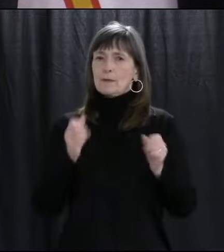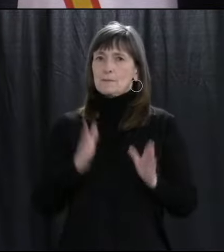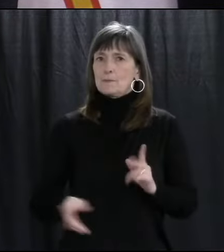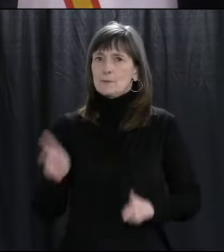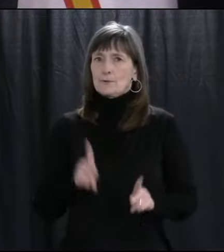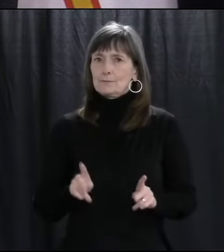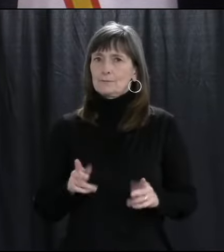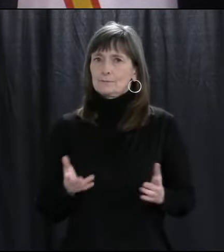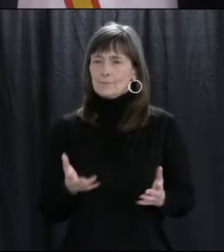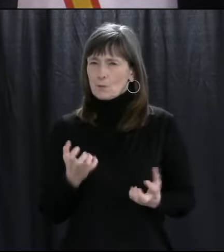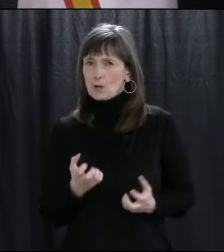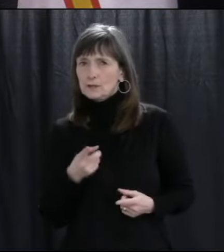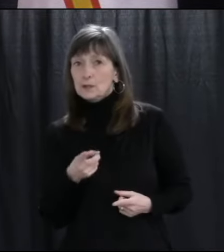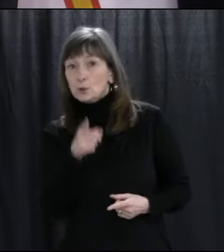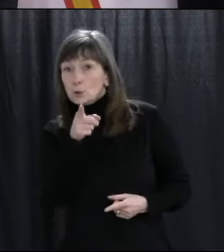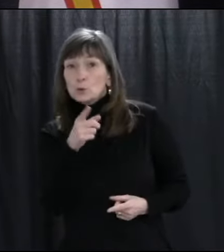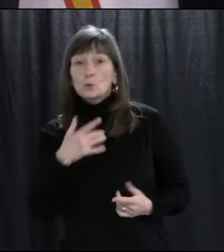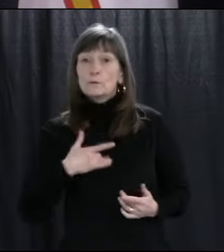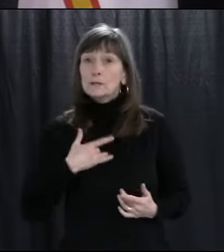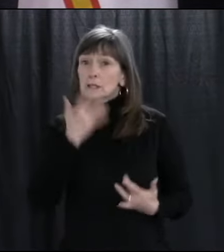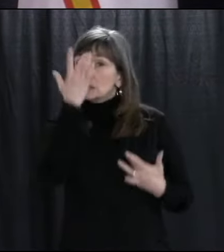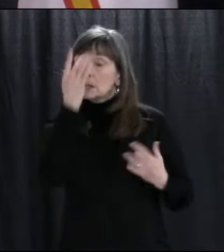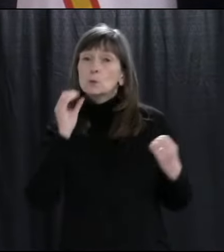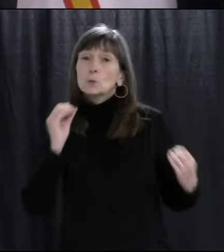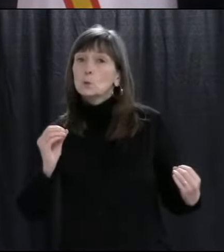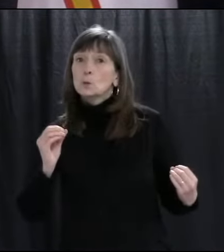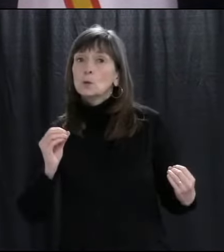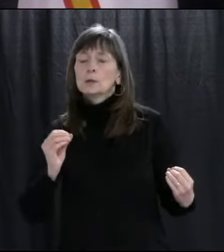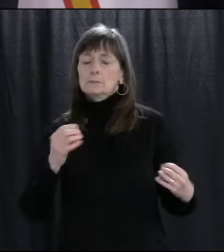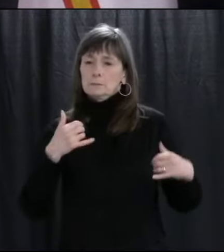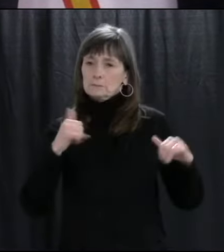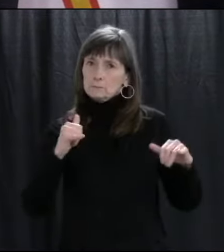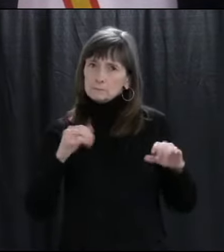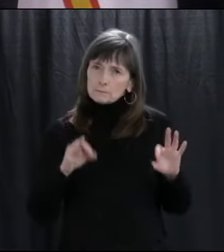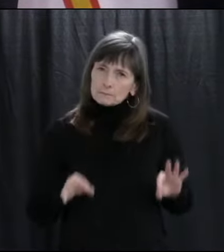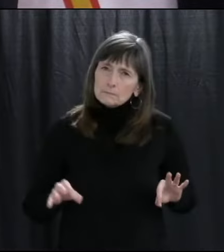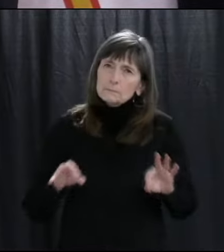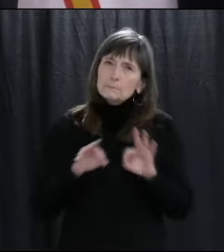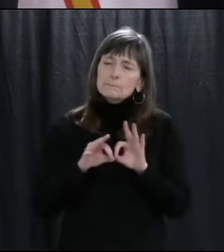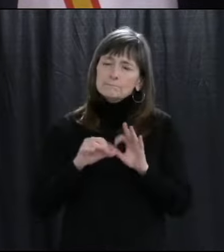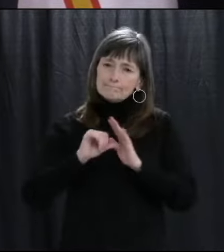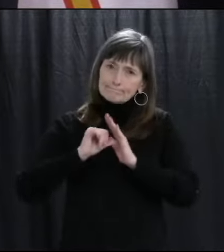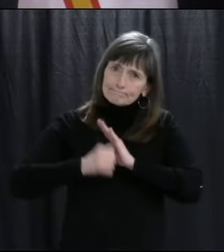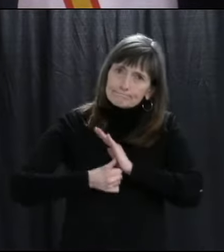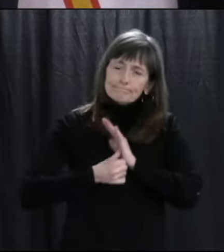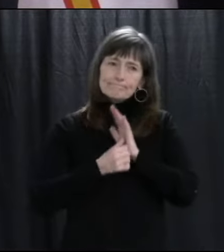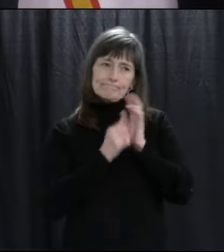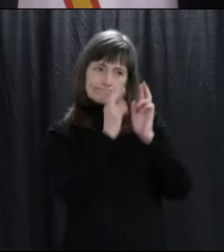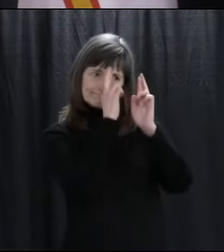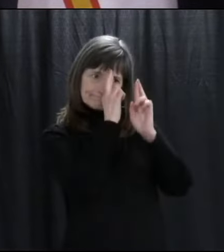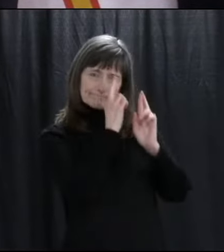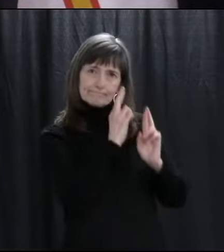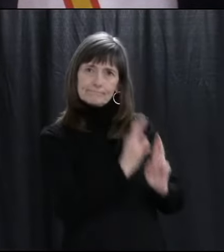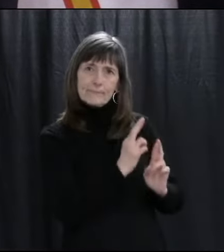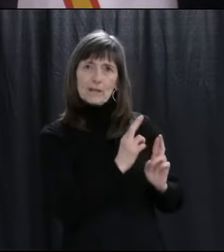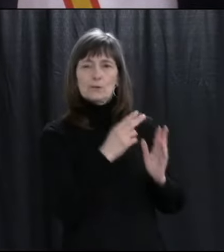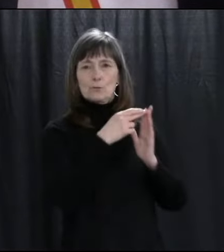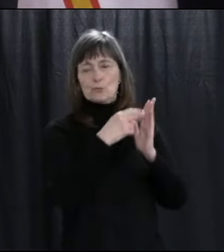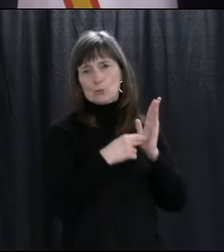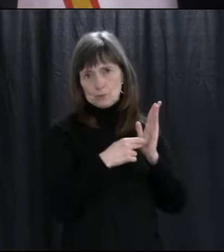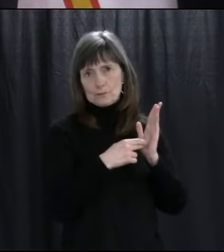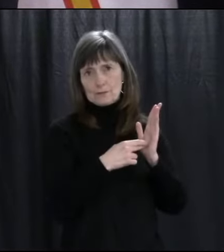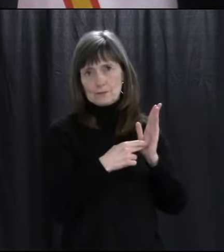not experiencing any symptoms, it is vitally important that we all adhere to the public health recommendations of social